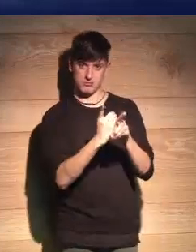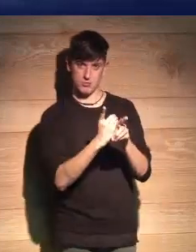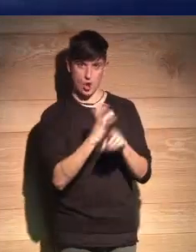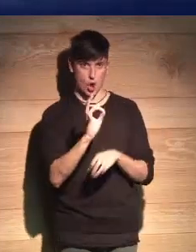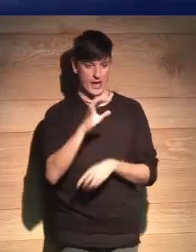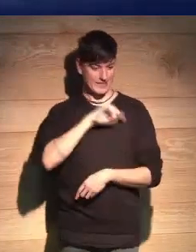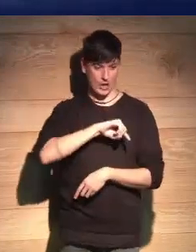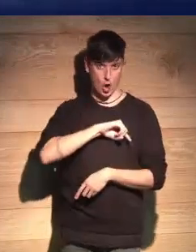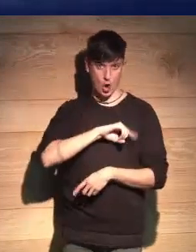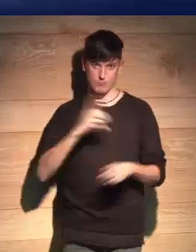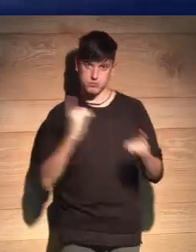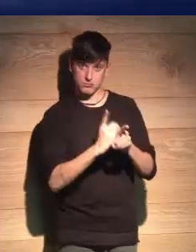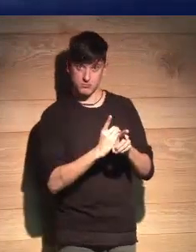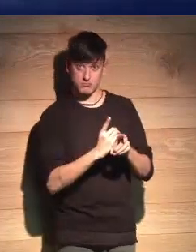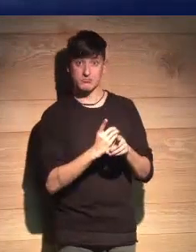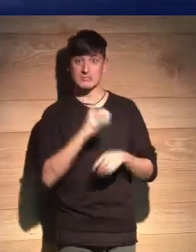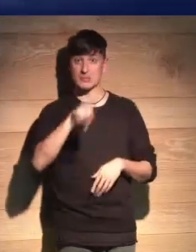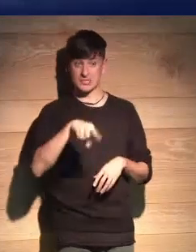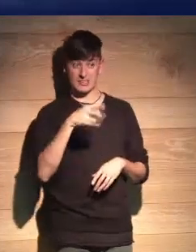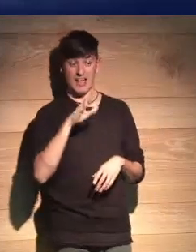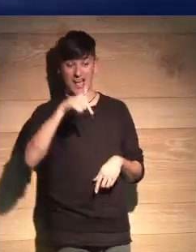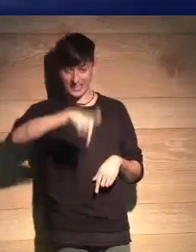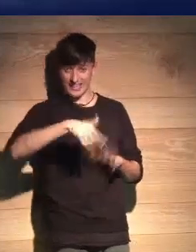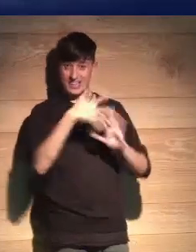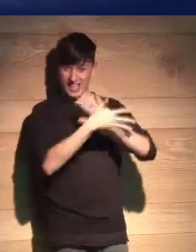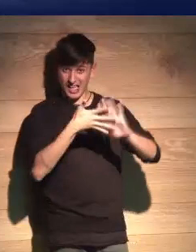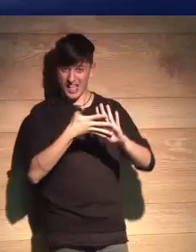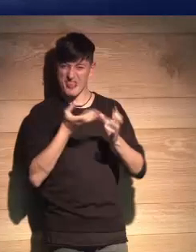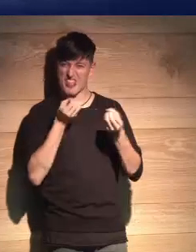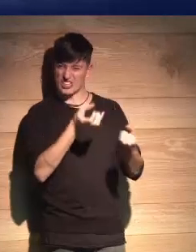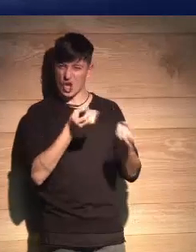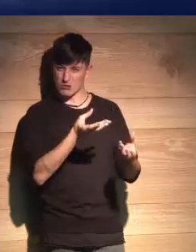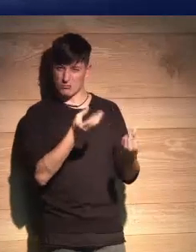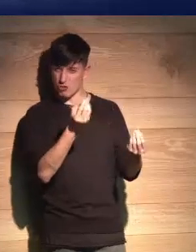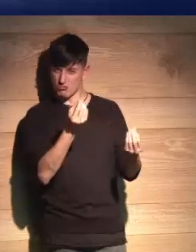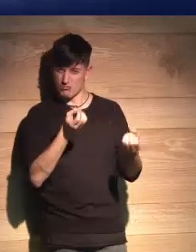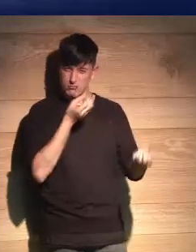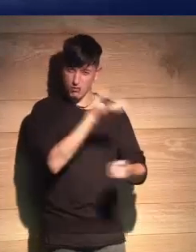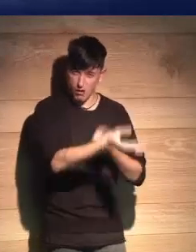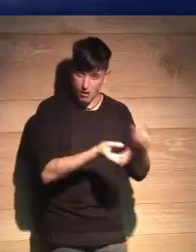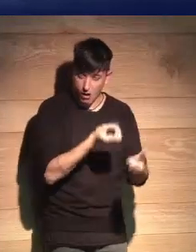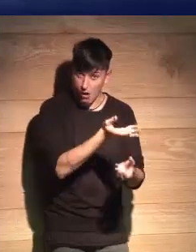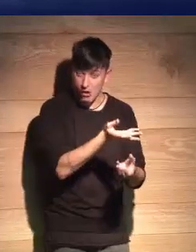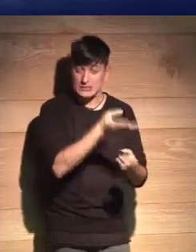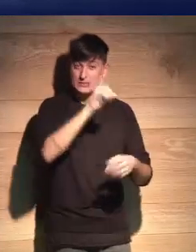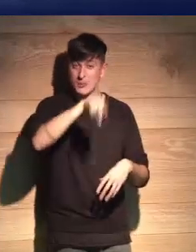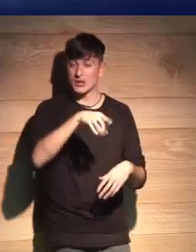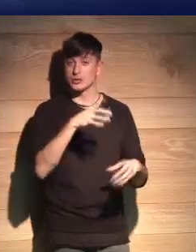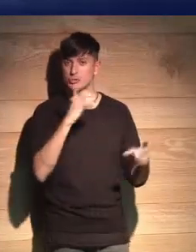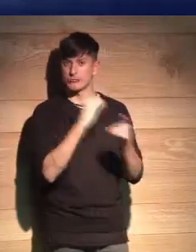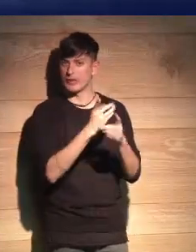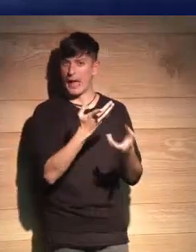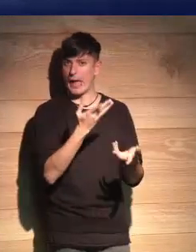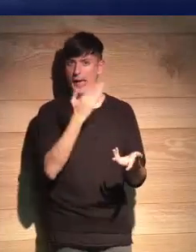any ethical principle. And as has been mentioned here, and many data have been given as well, it goes